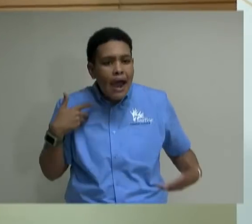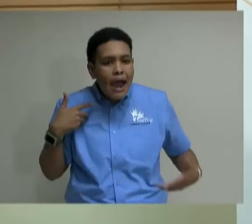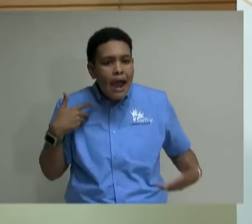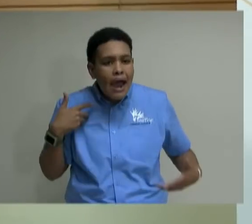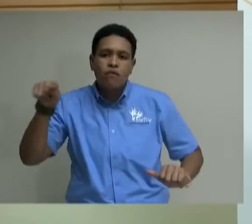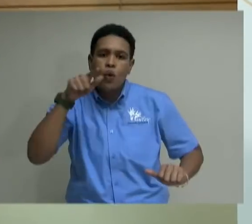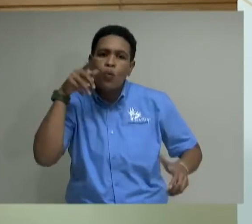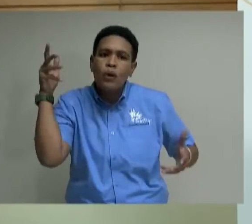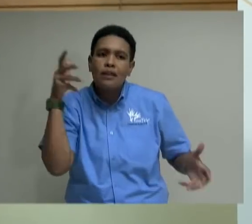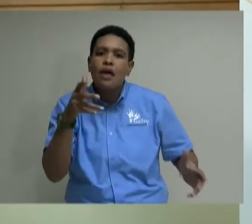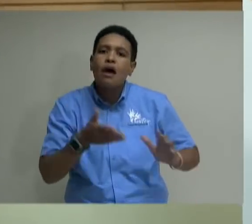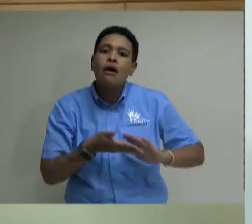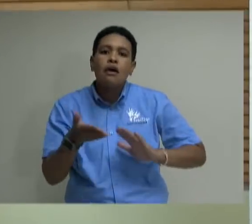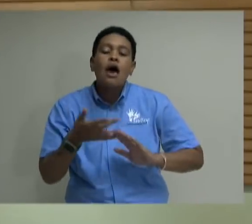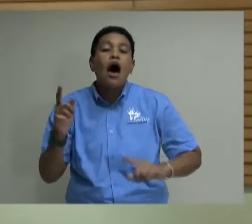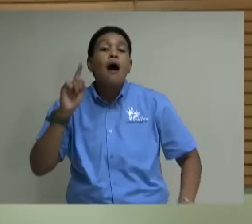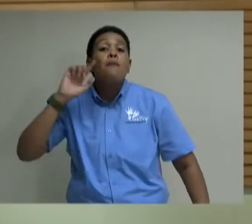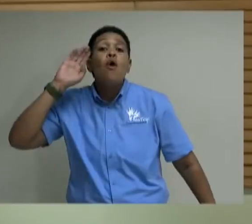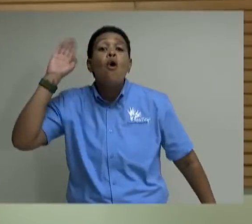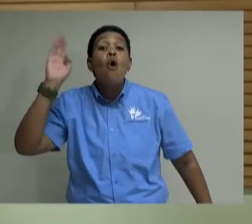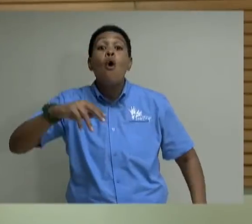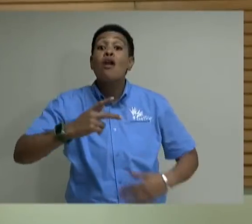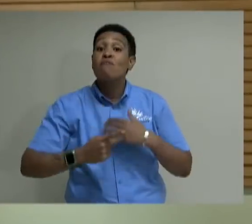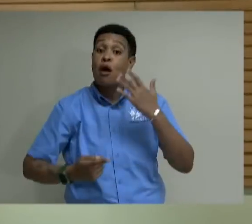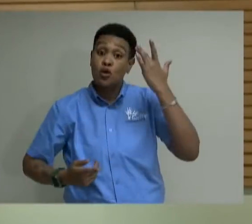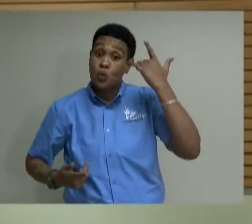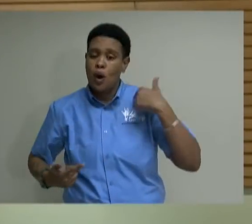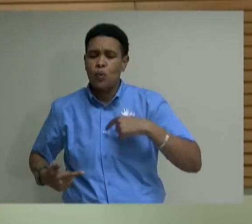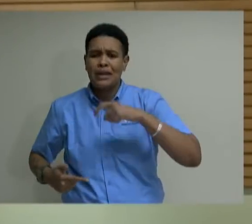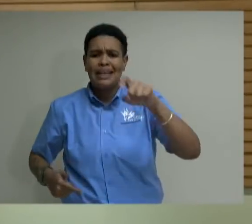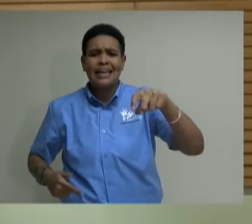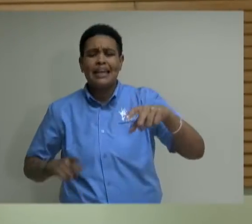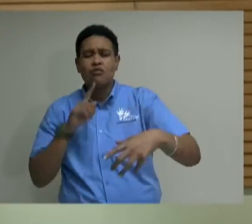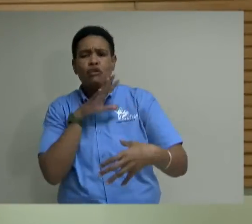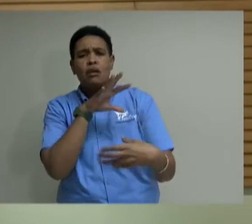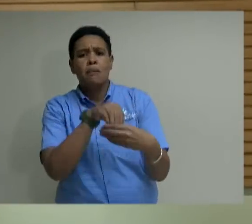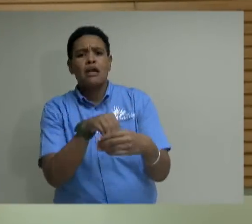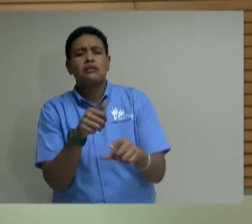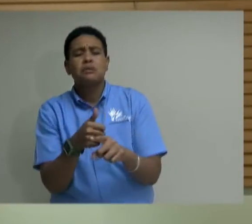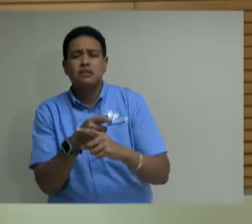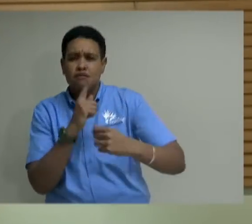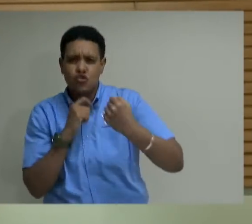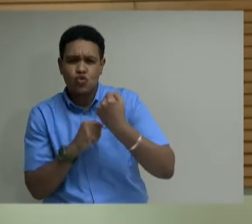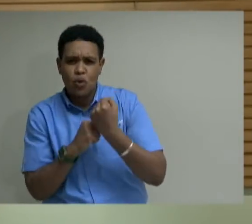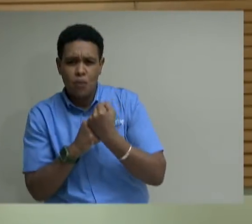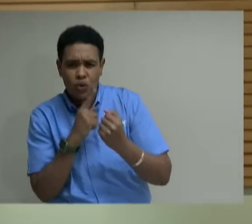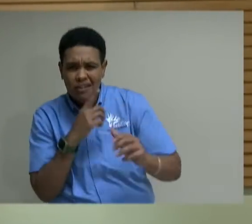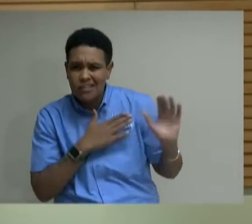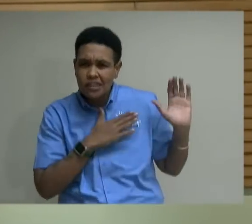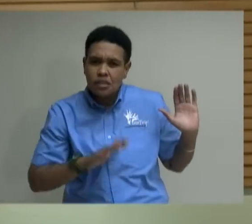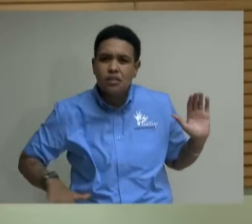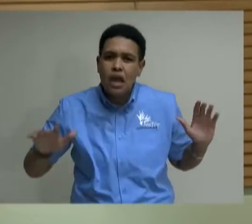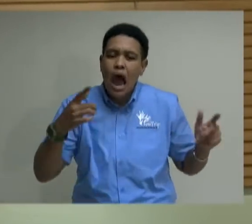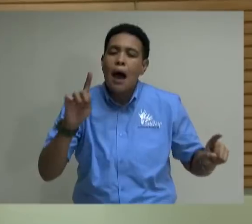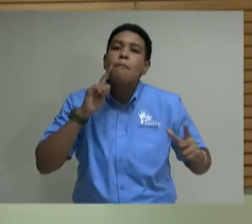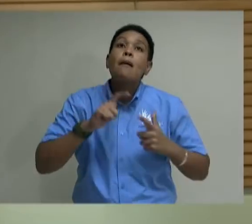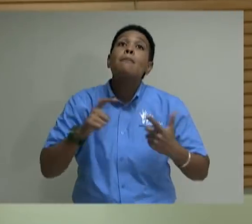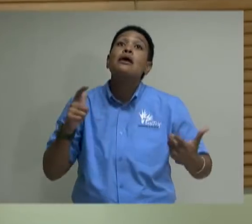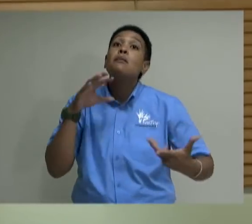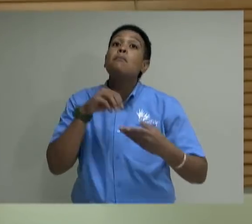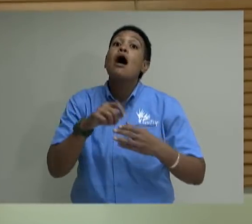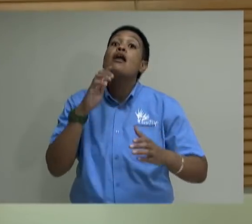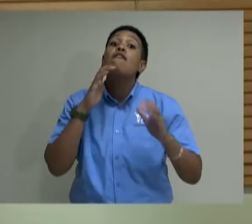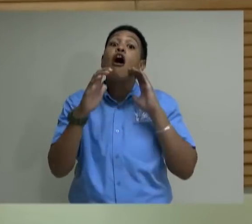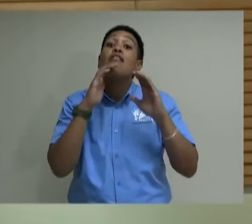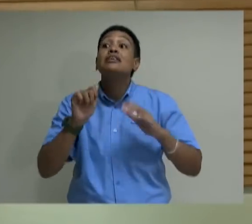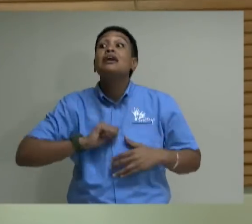those on the ground, indeed all of the parish, because we needed the participation and support of citizens. A big part of the